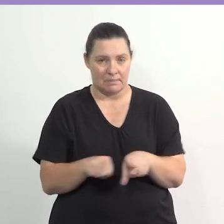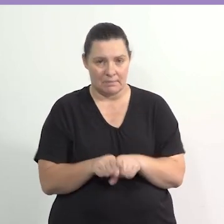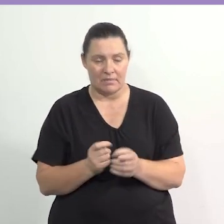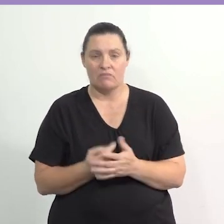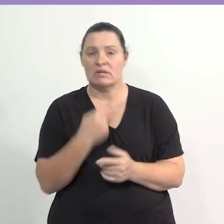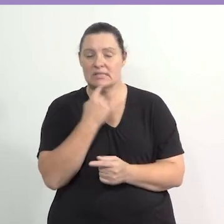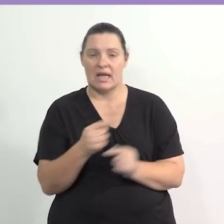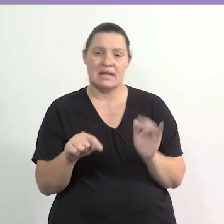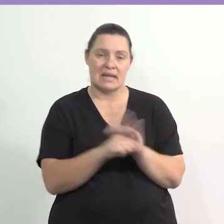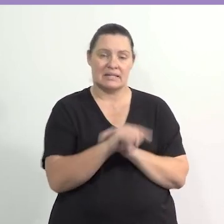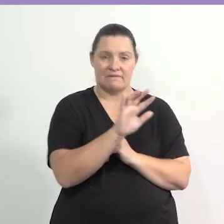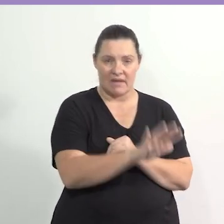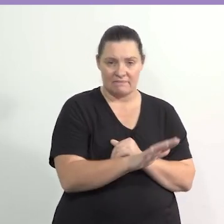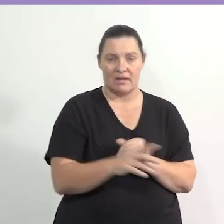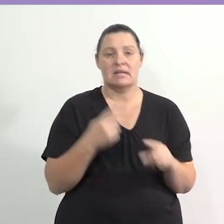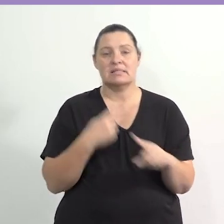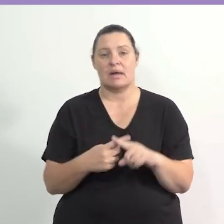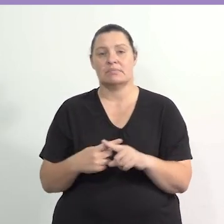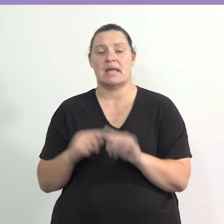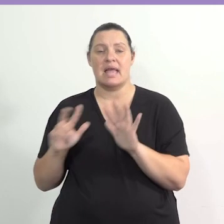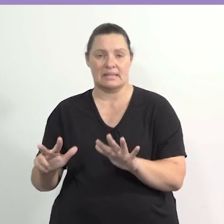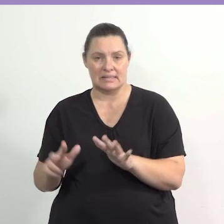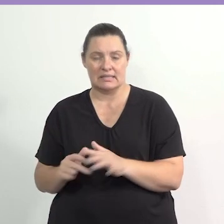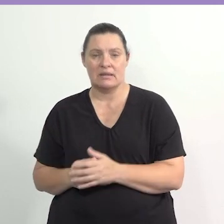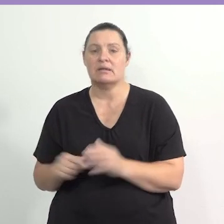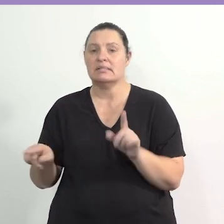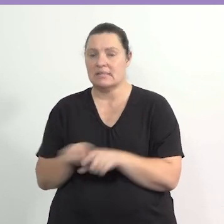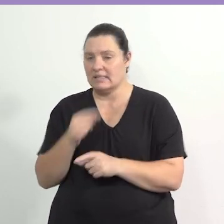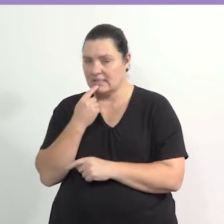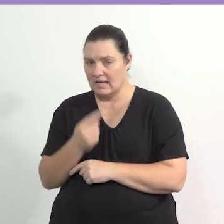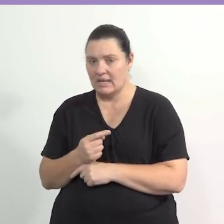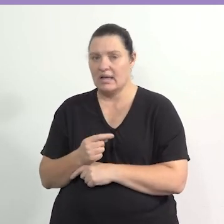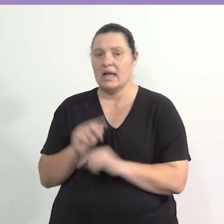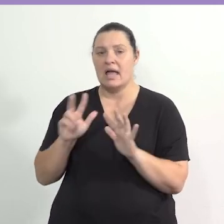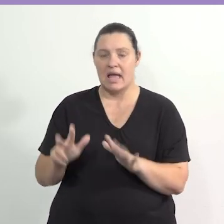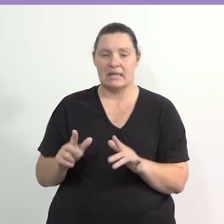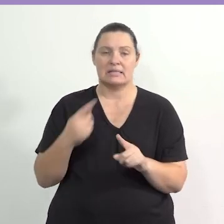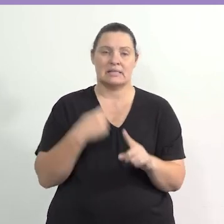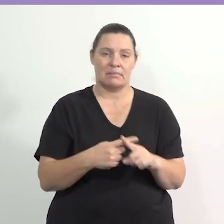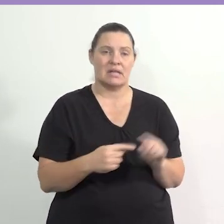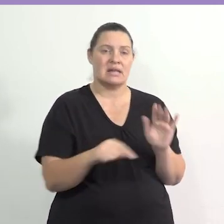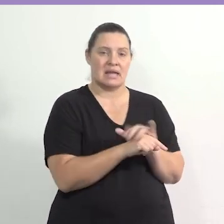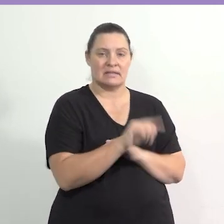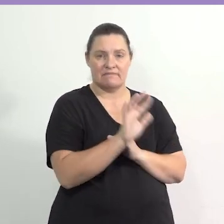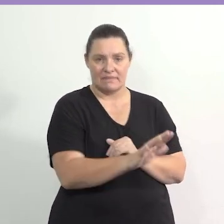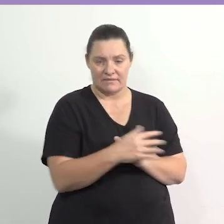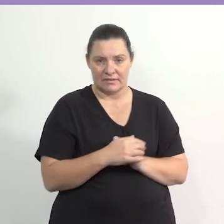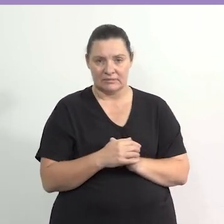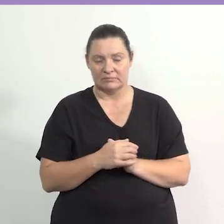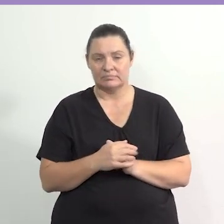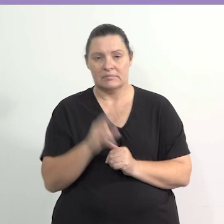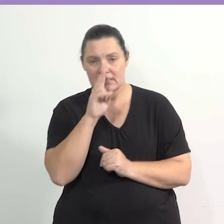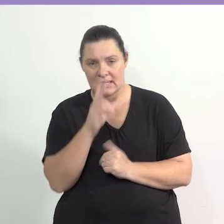as well? If I have a negative 5 multiplied by 8, I can also say 8 multiplied by a negative